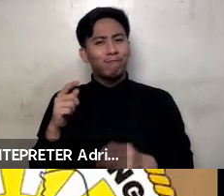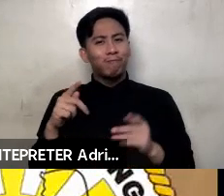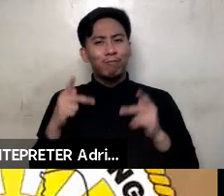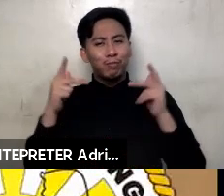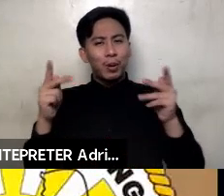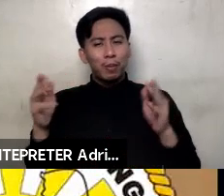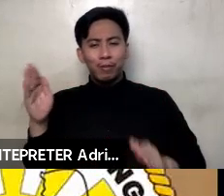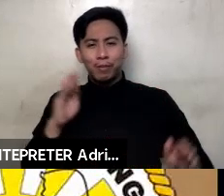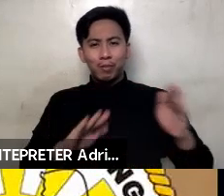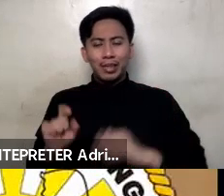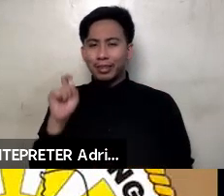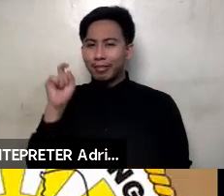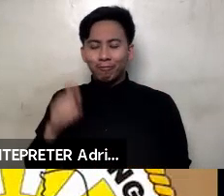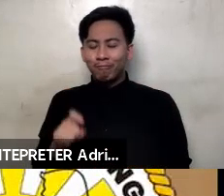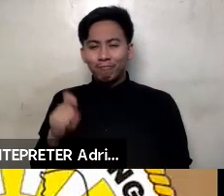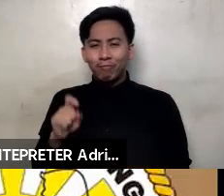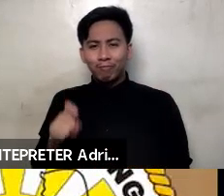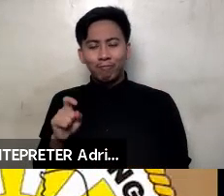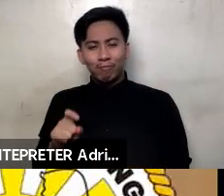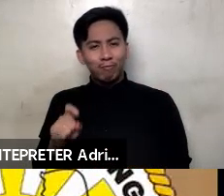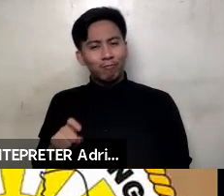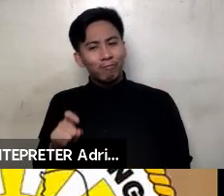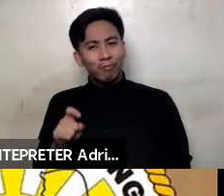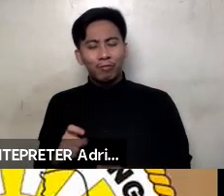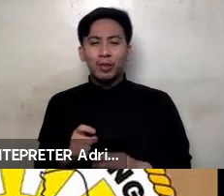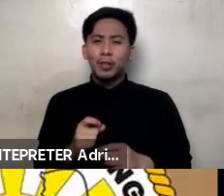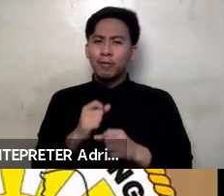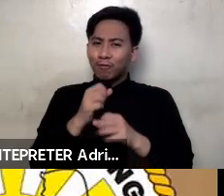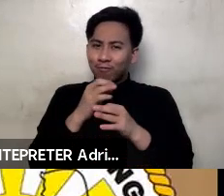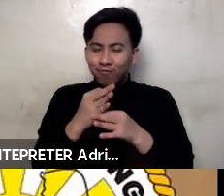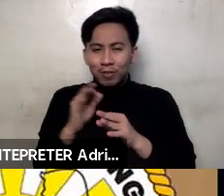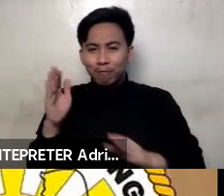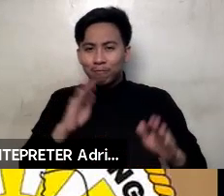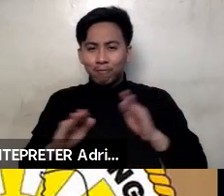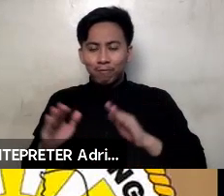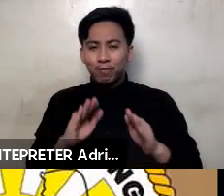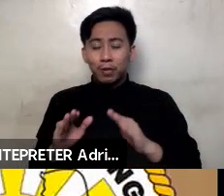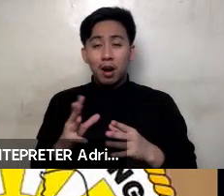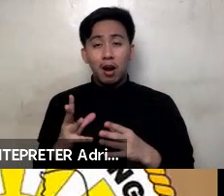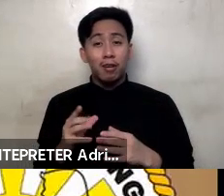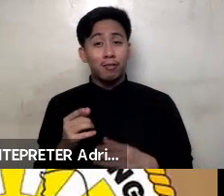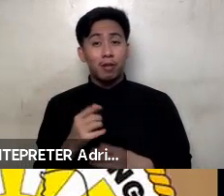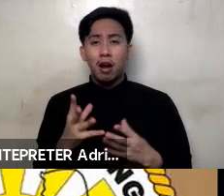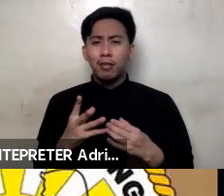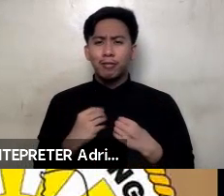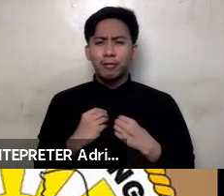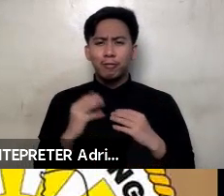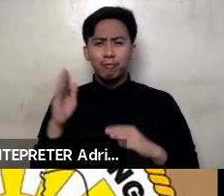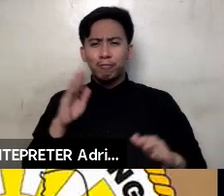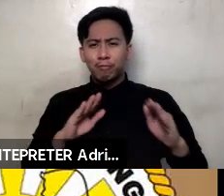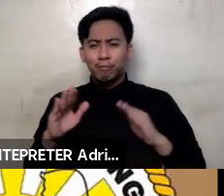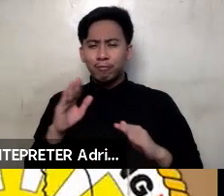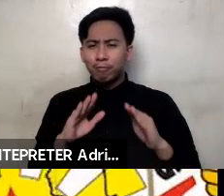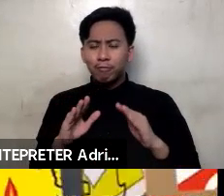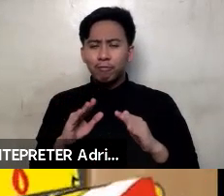considered as urgent. When the late Mayor Angelo Roncal Montilla accepted the challenge of the Swilig Family